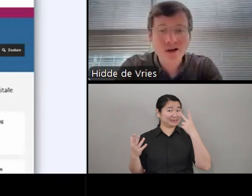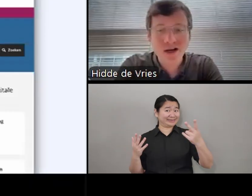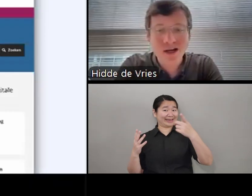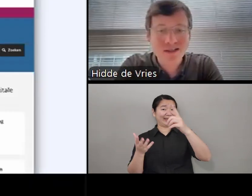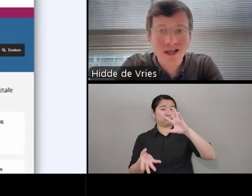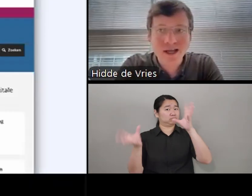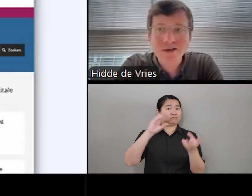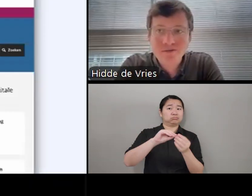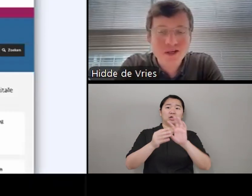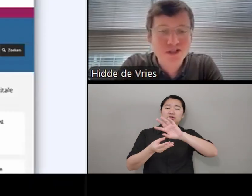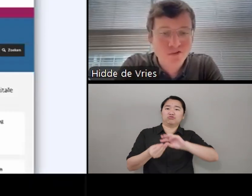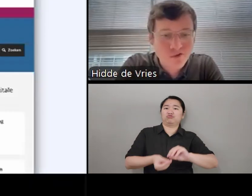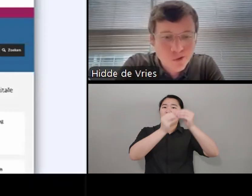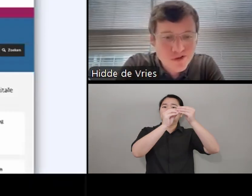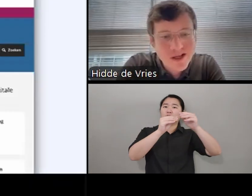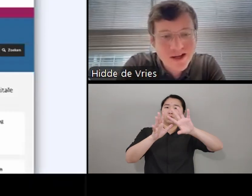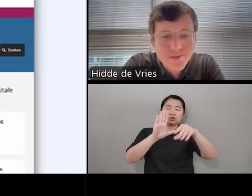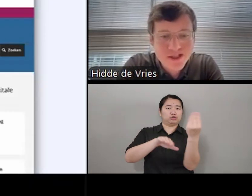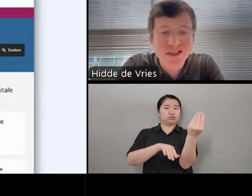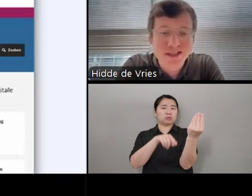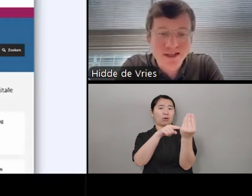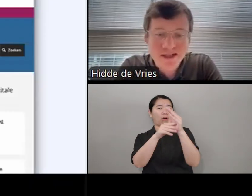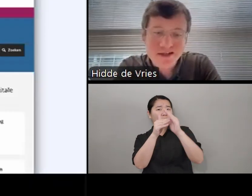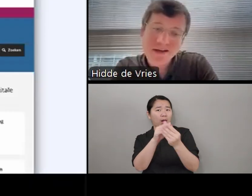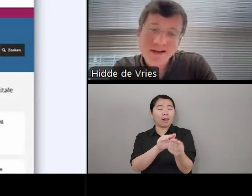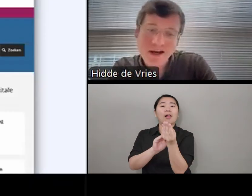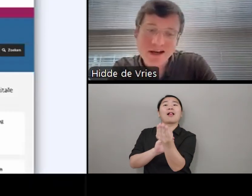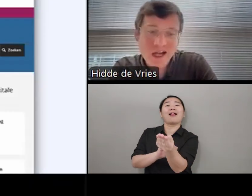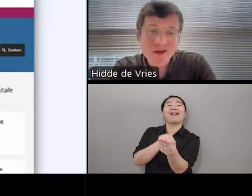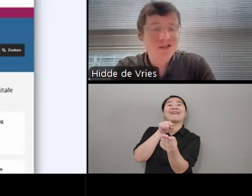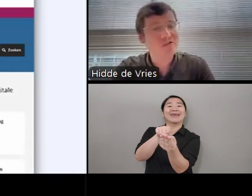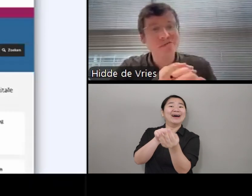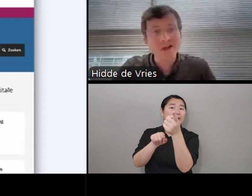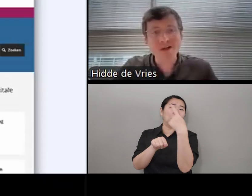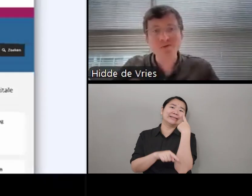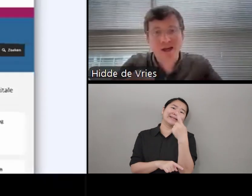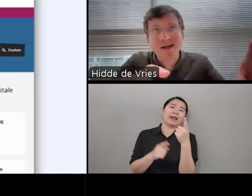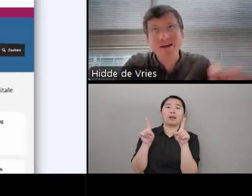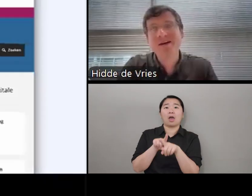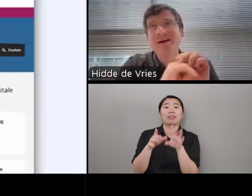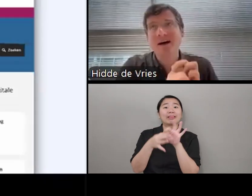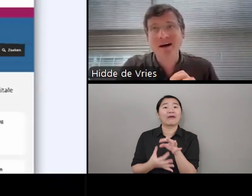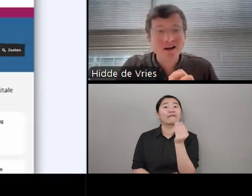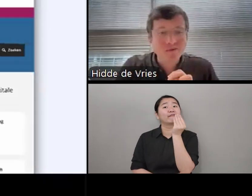score, like it's done for food, A, B, C, D, and E. A means you fully meet